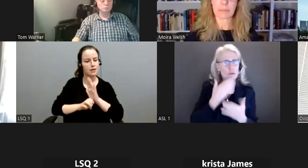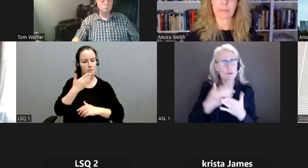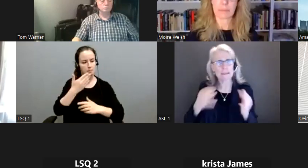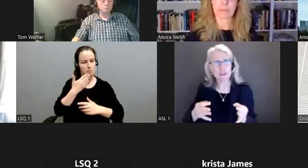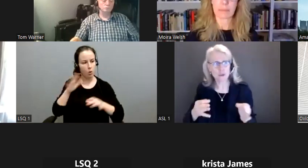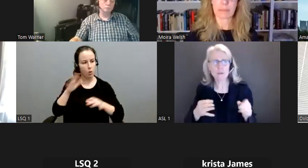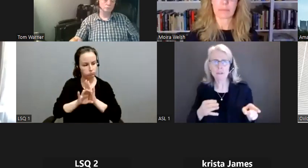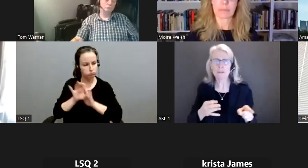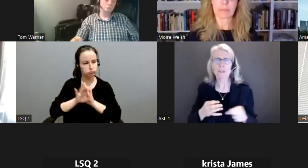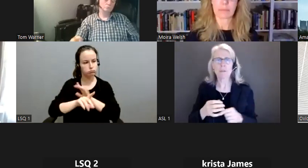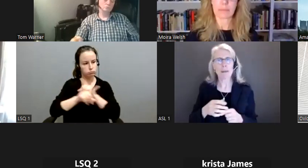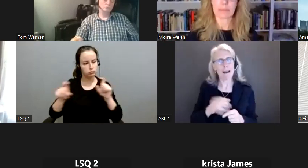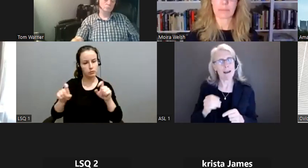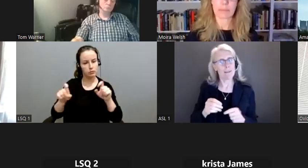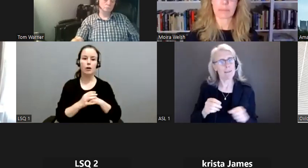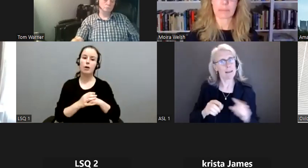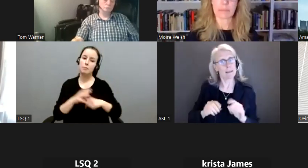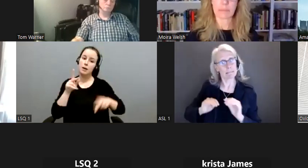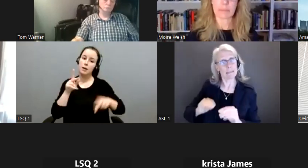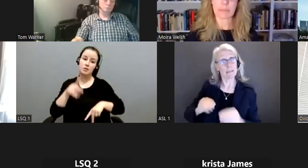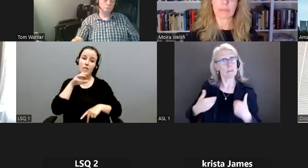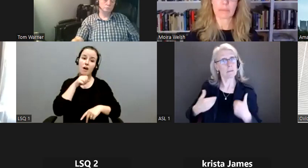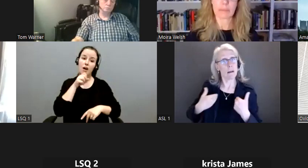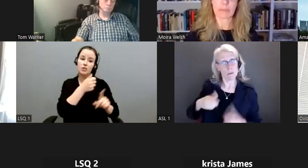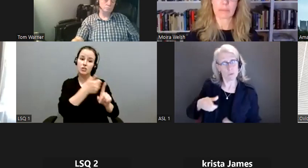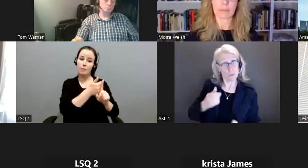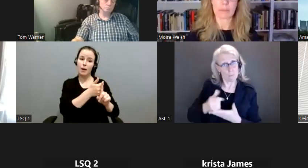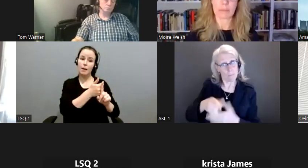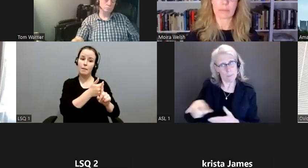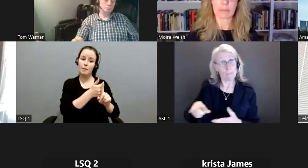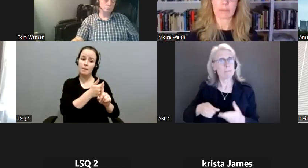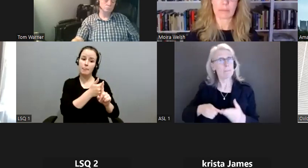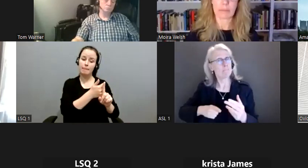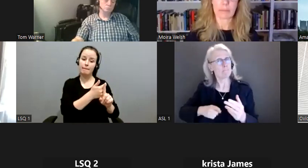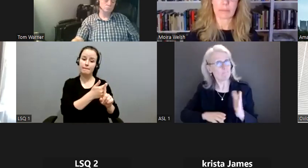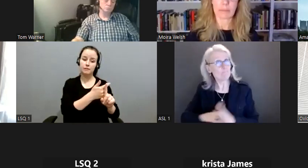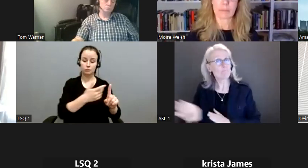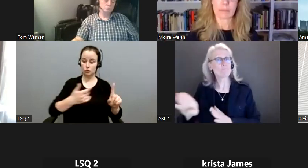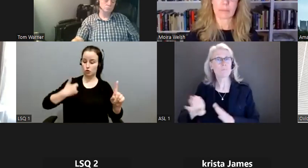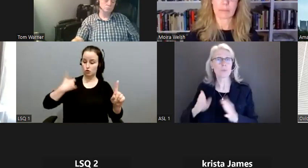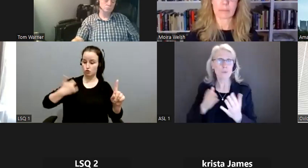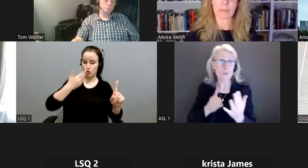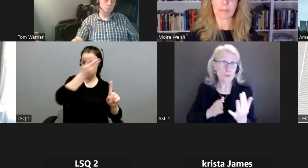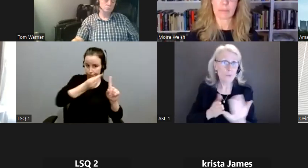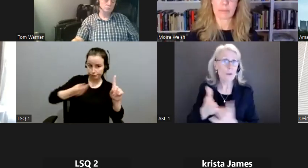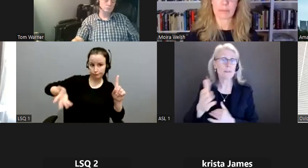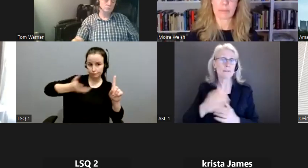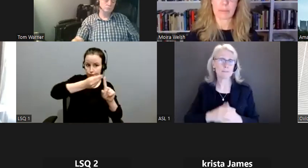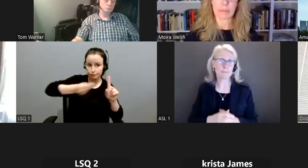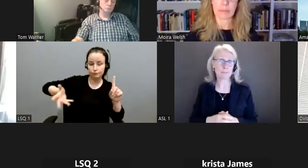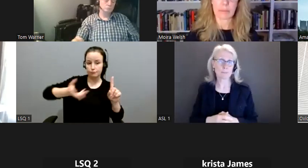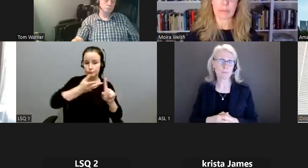can teach young people skills that they need to survive in their respective communities and so